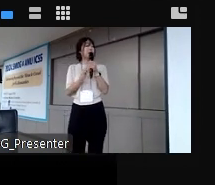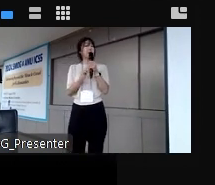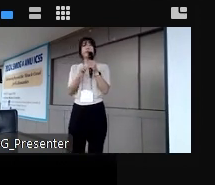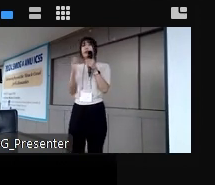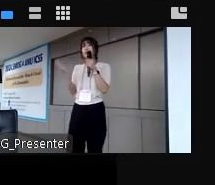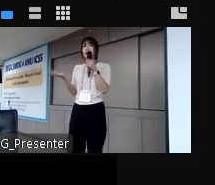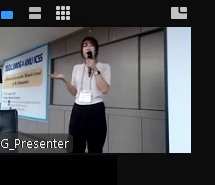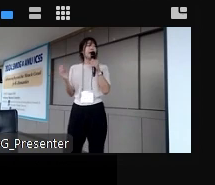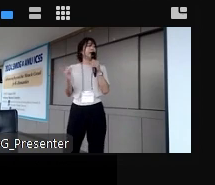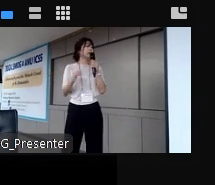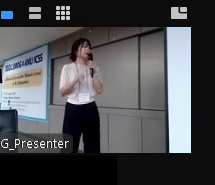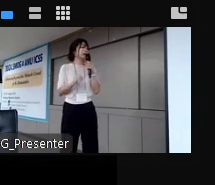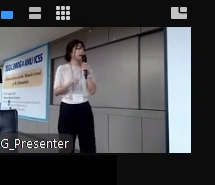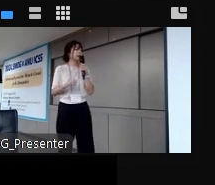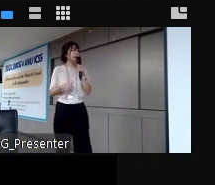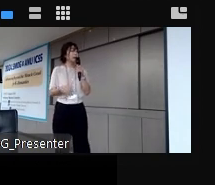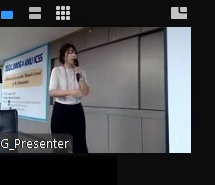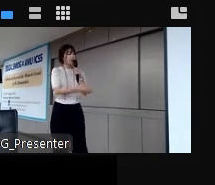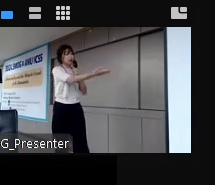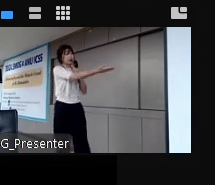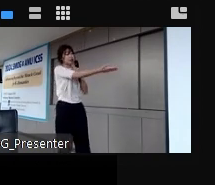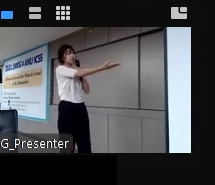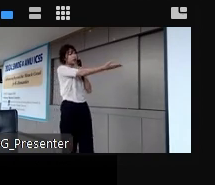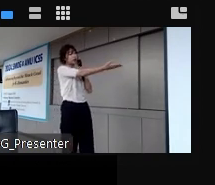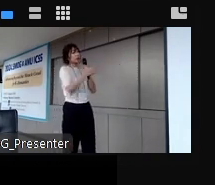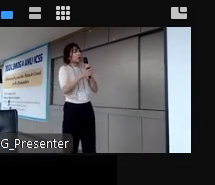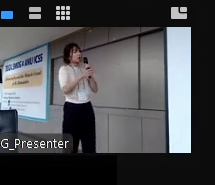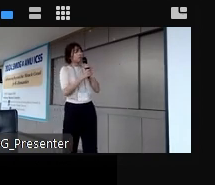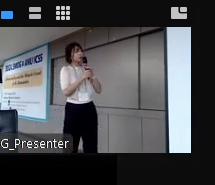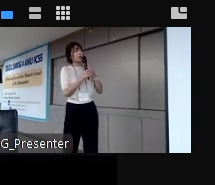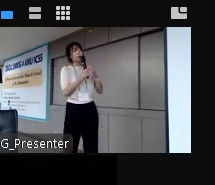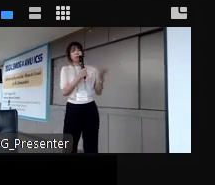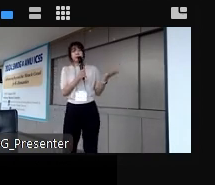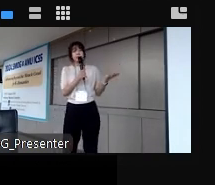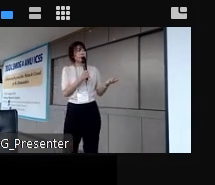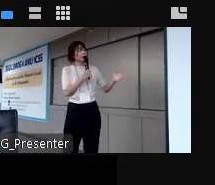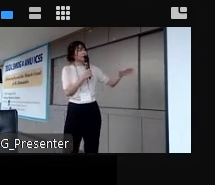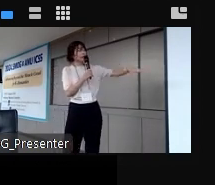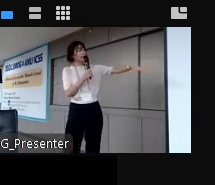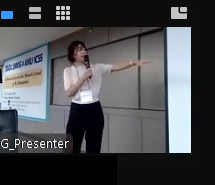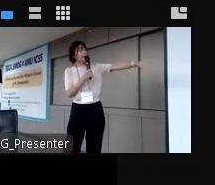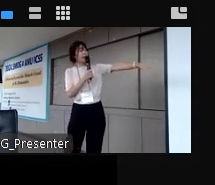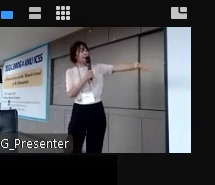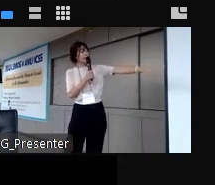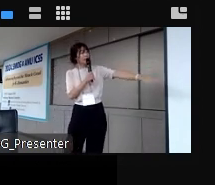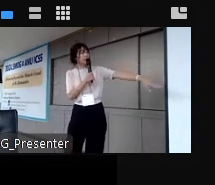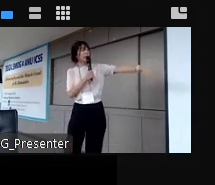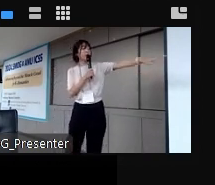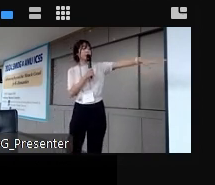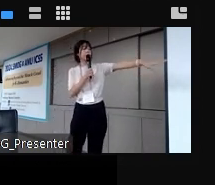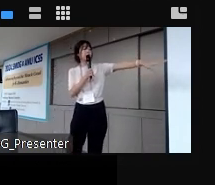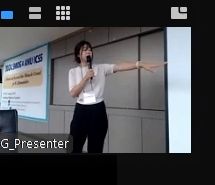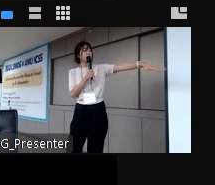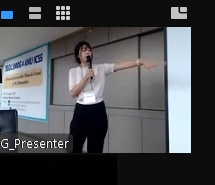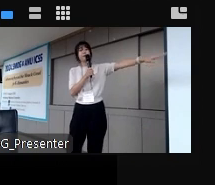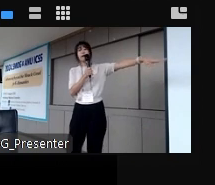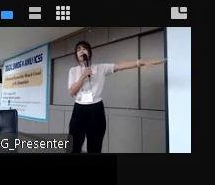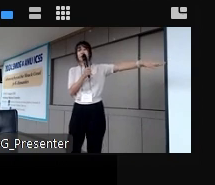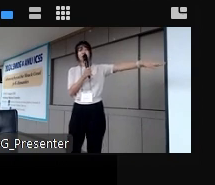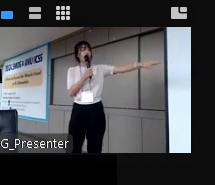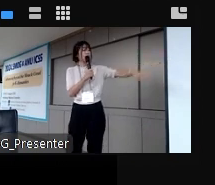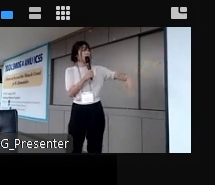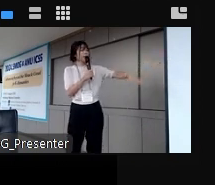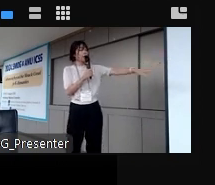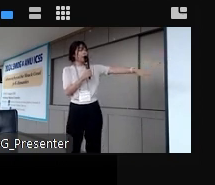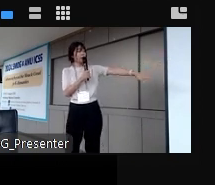parallel to other modifiers. So for example, the word smart would be a one-place predicate saying, give me an entity, I will return true if X is